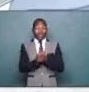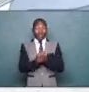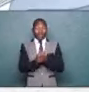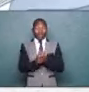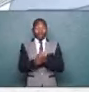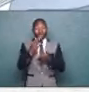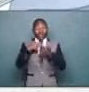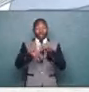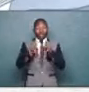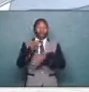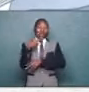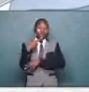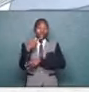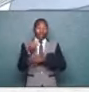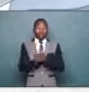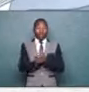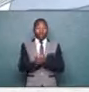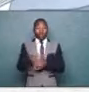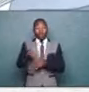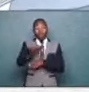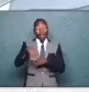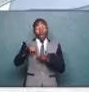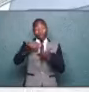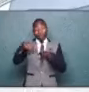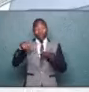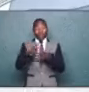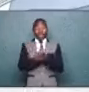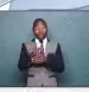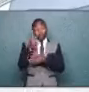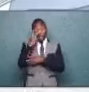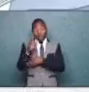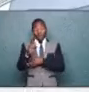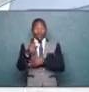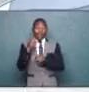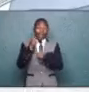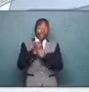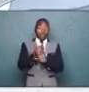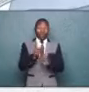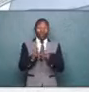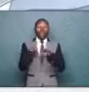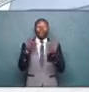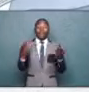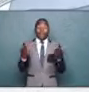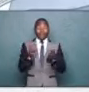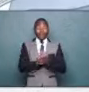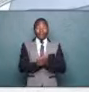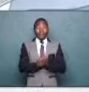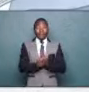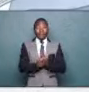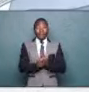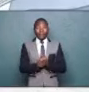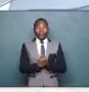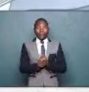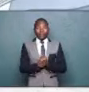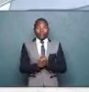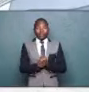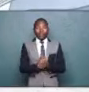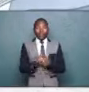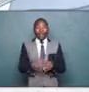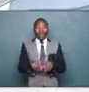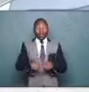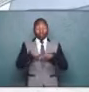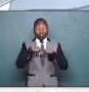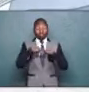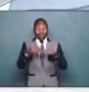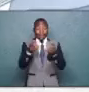2 representatives per registration center to monitor the pilot voter exercise. All party